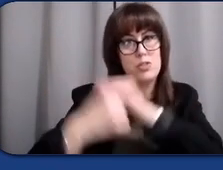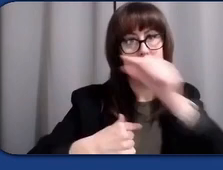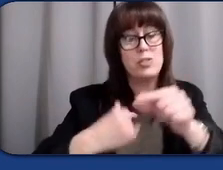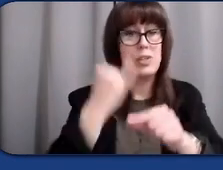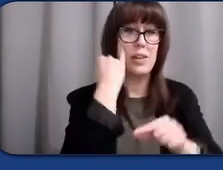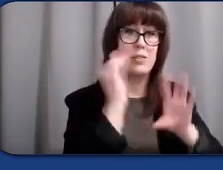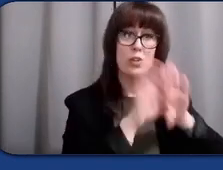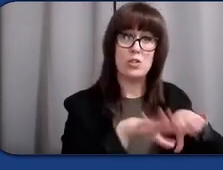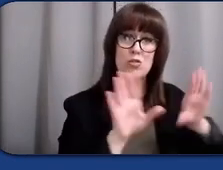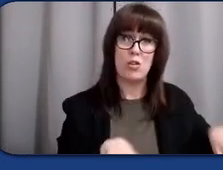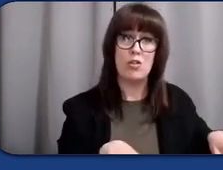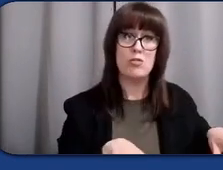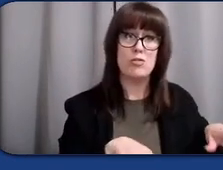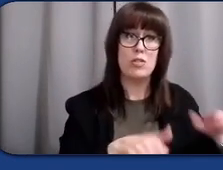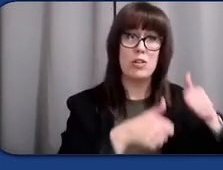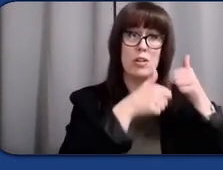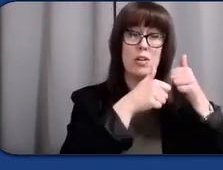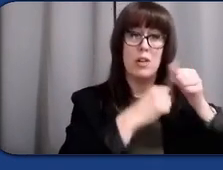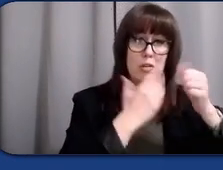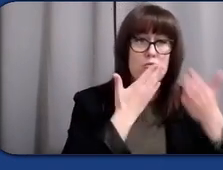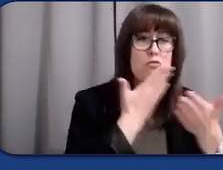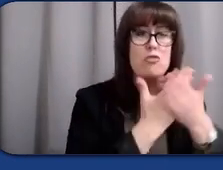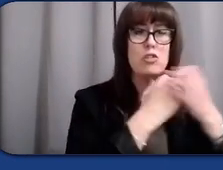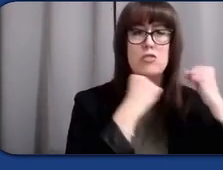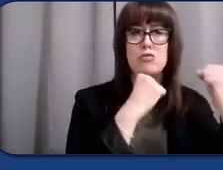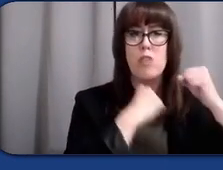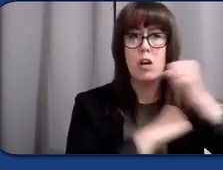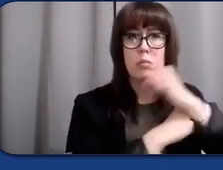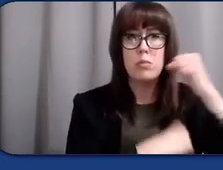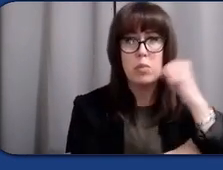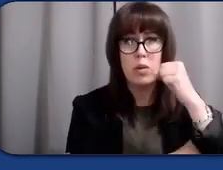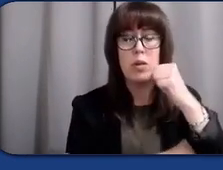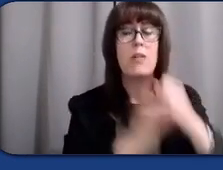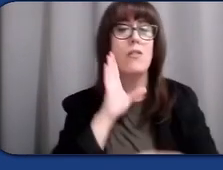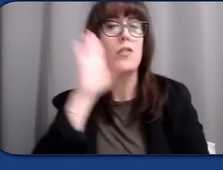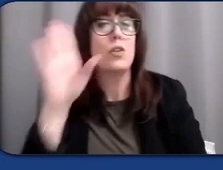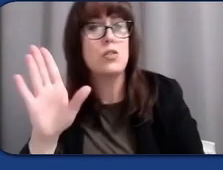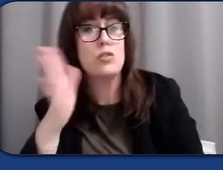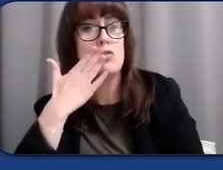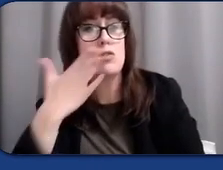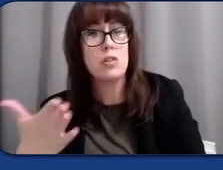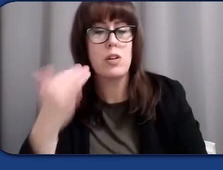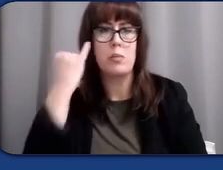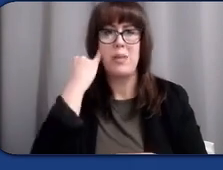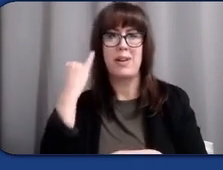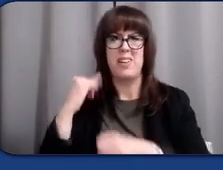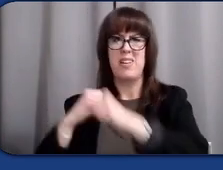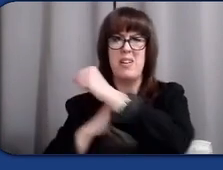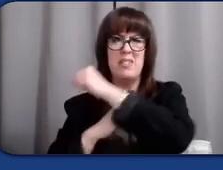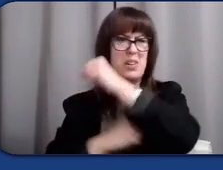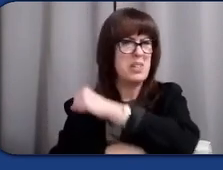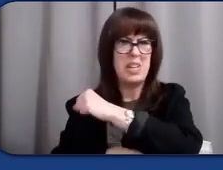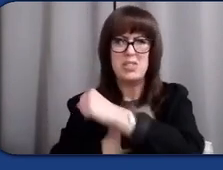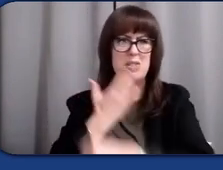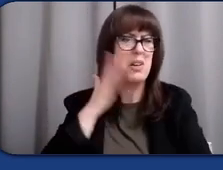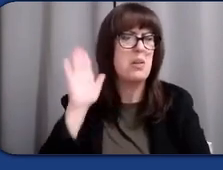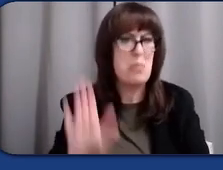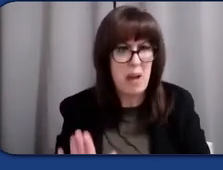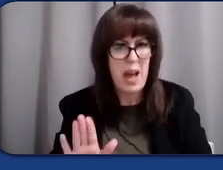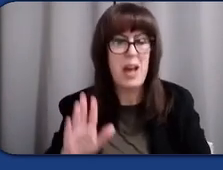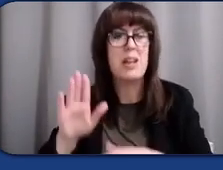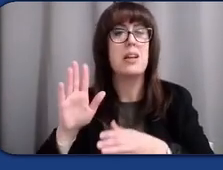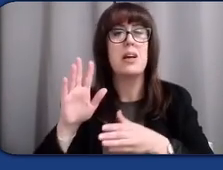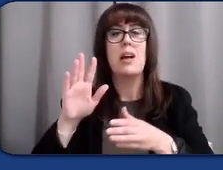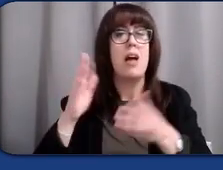generation. You give a very bad foundation to these children, give them the arms, that means we shall have yet another generation of people whose mindset are inclined